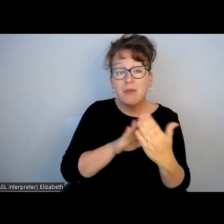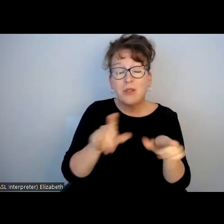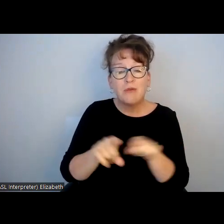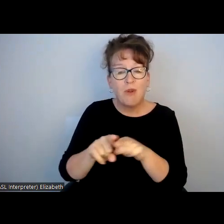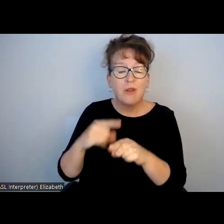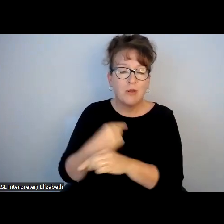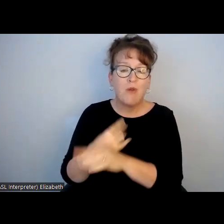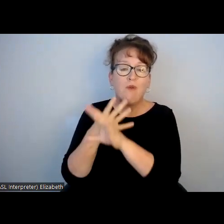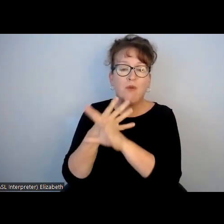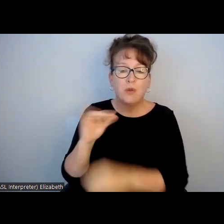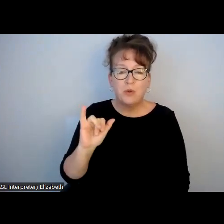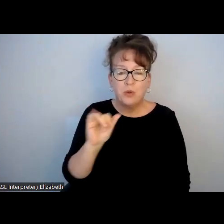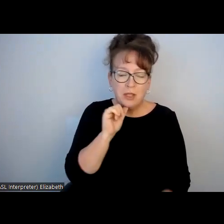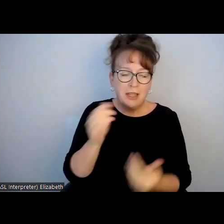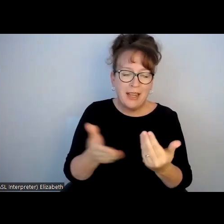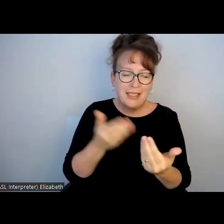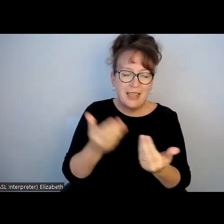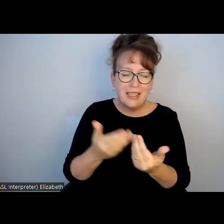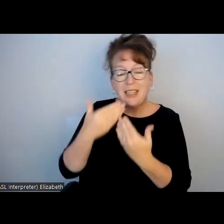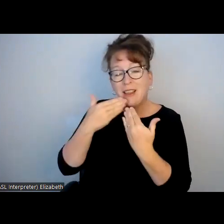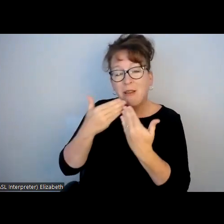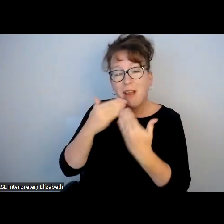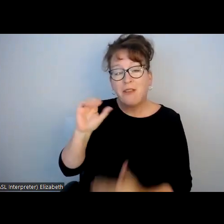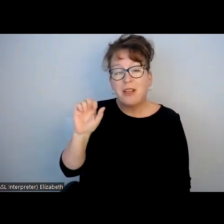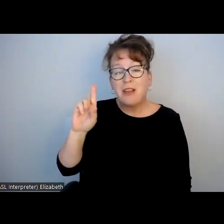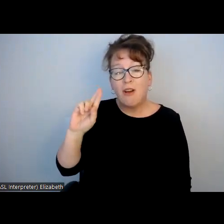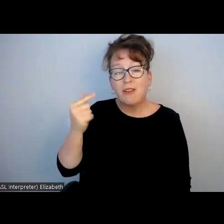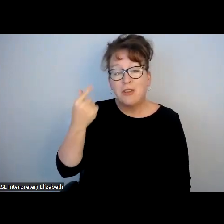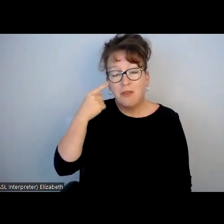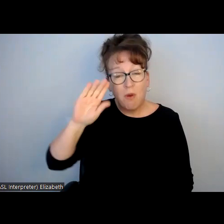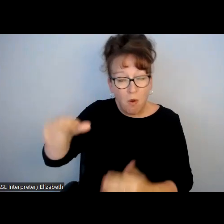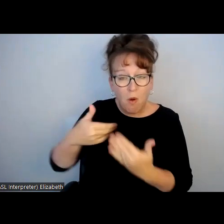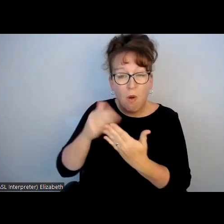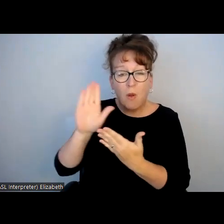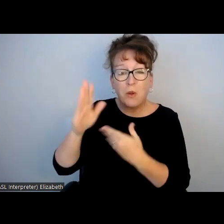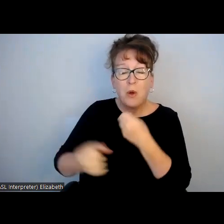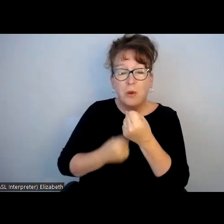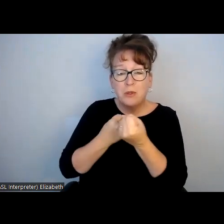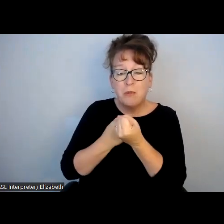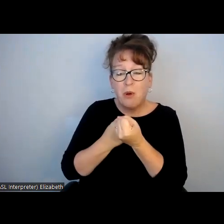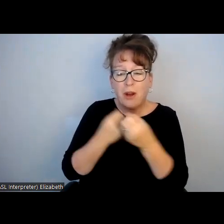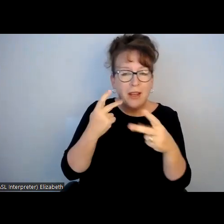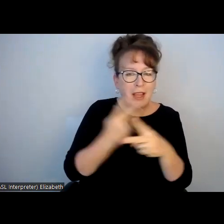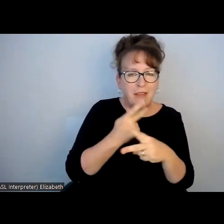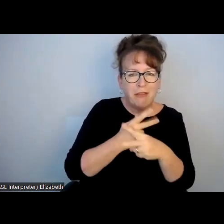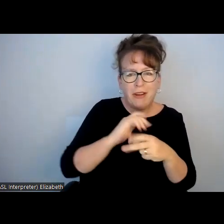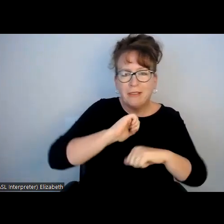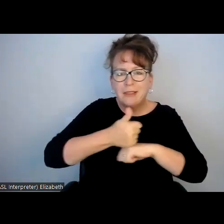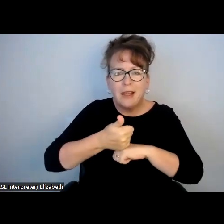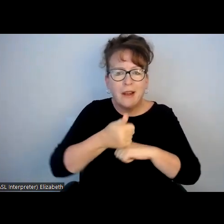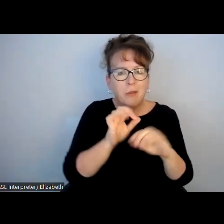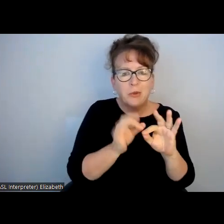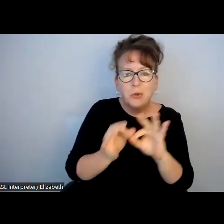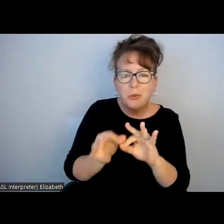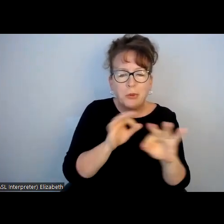just really grateful to ERG for all of the support in figuring, the language, accessibility, and